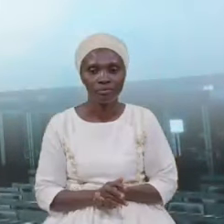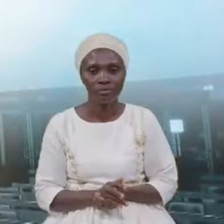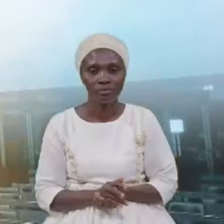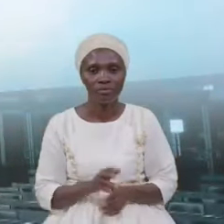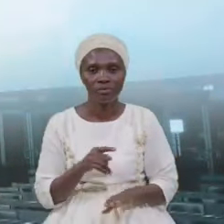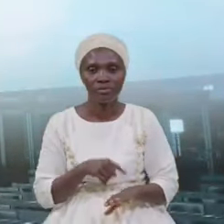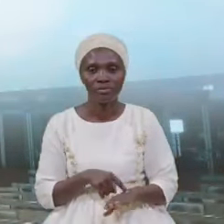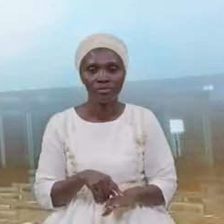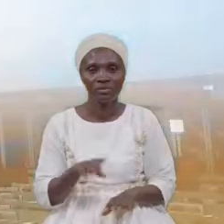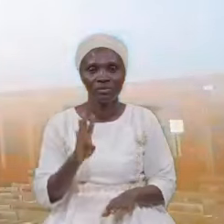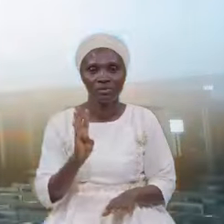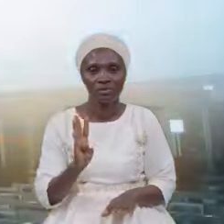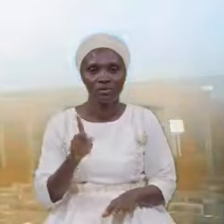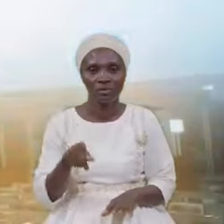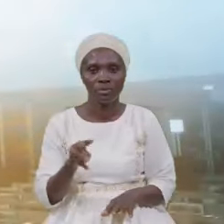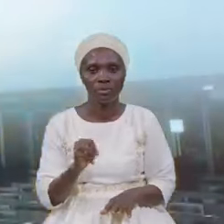4 p.m.